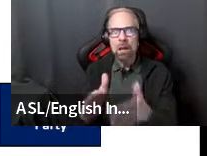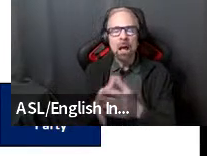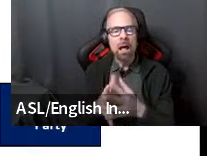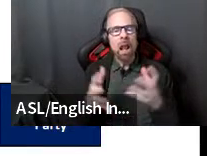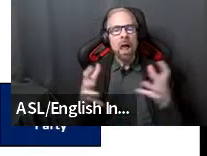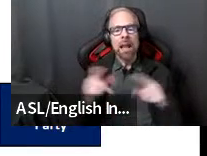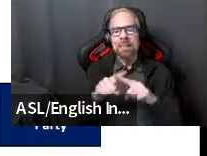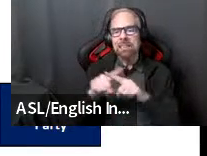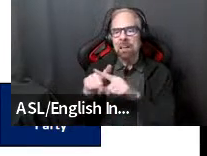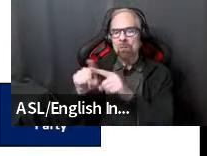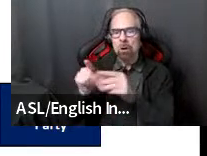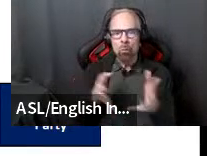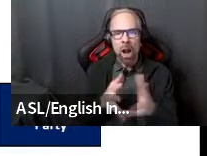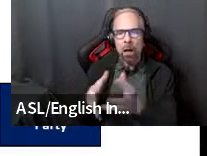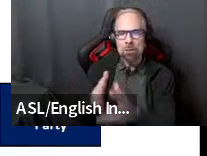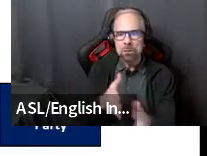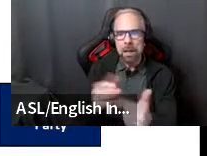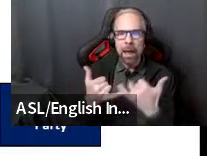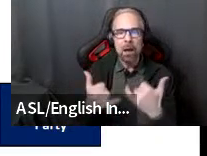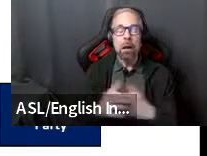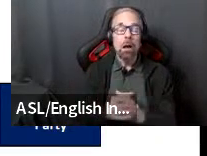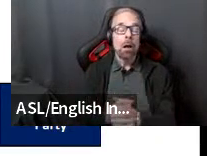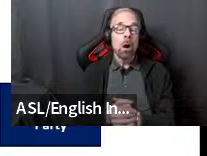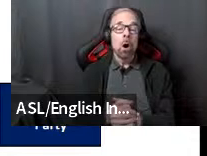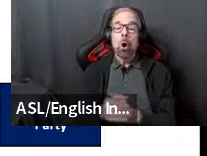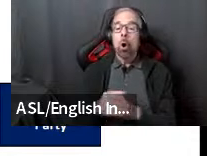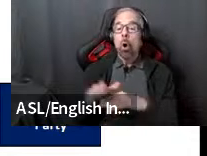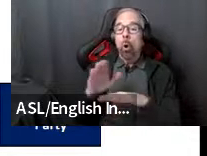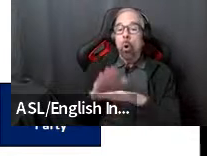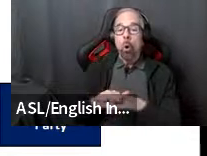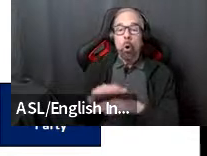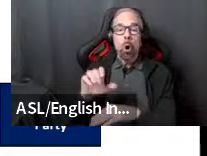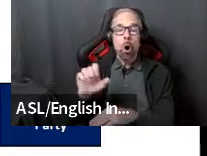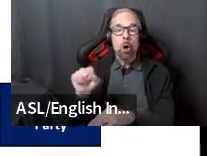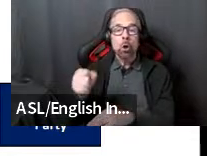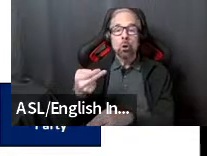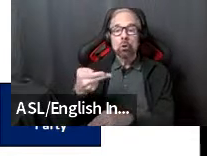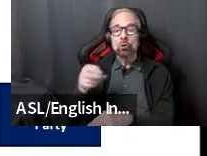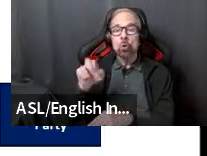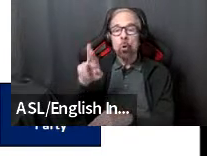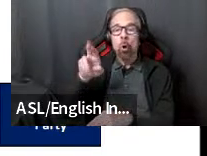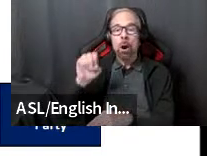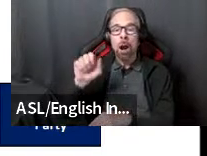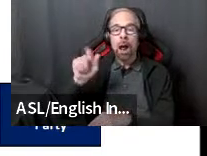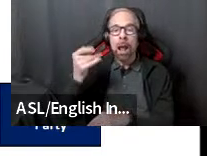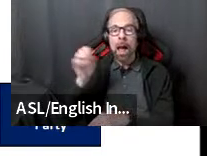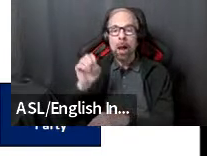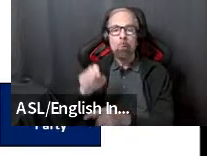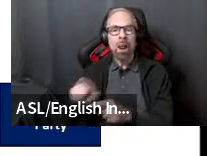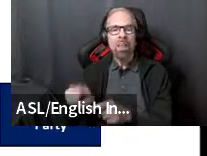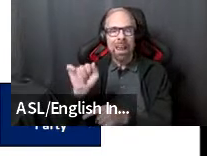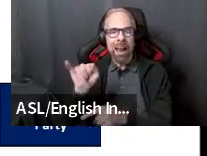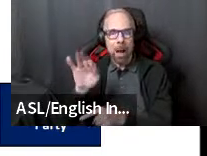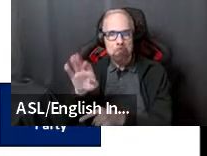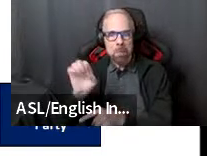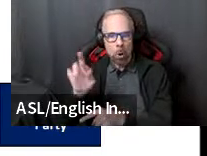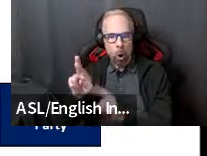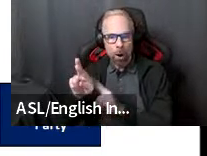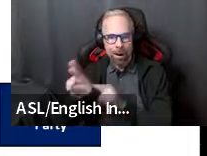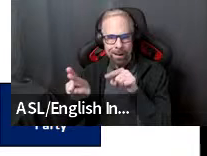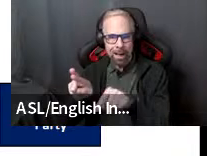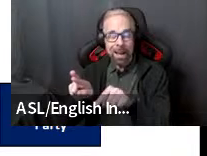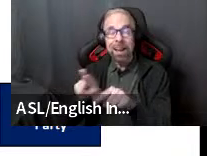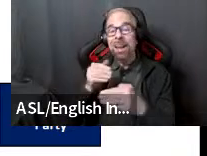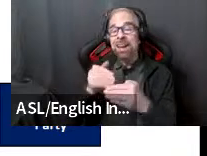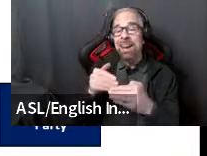now. All along the shoreline of where the IBR is, up where the airport